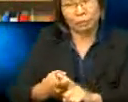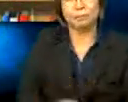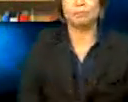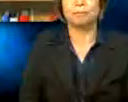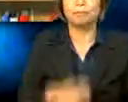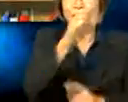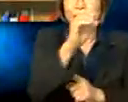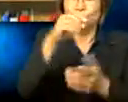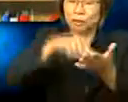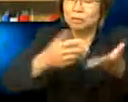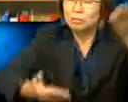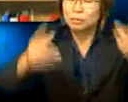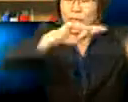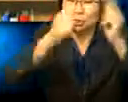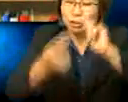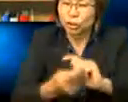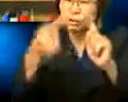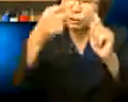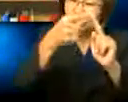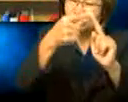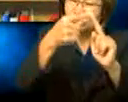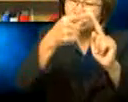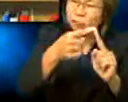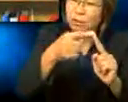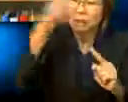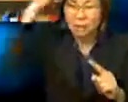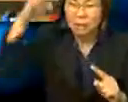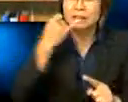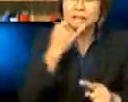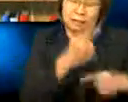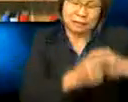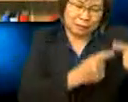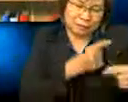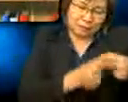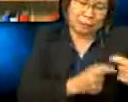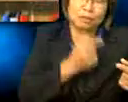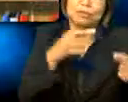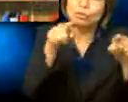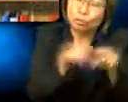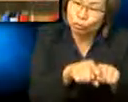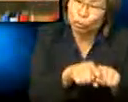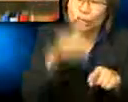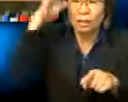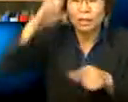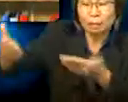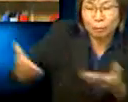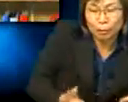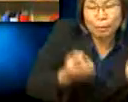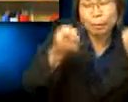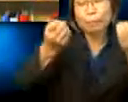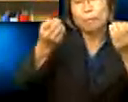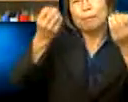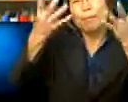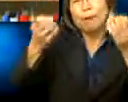may be changed to, he is generous too. He brings many storybooks